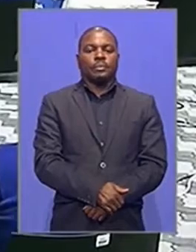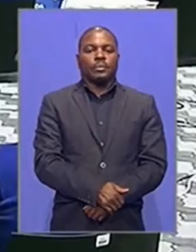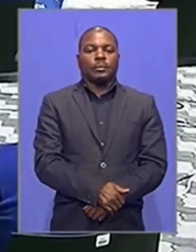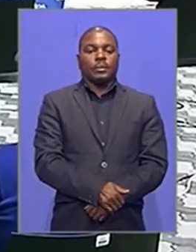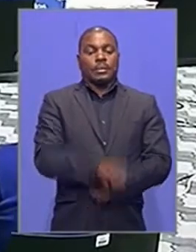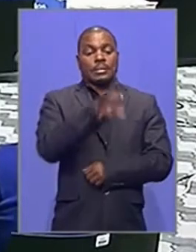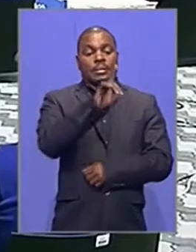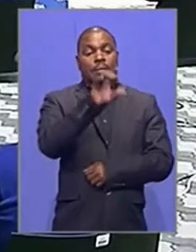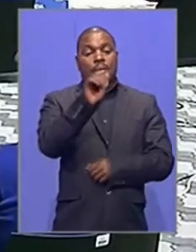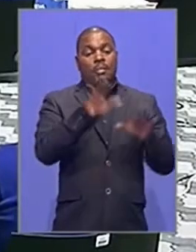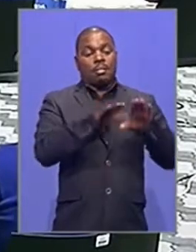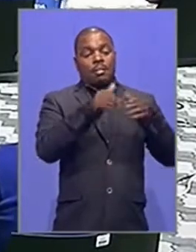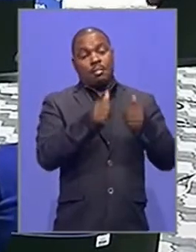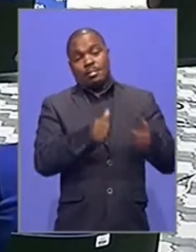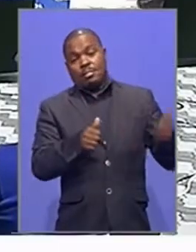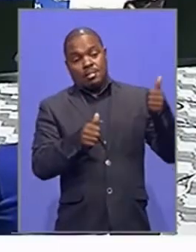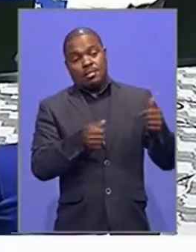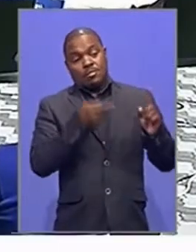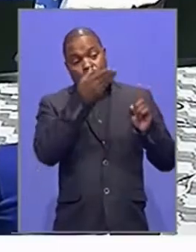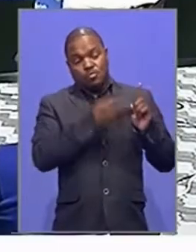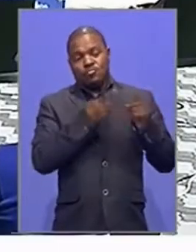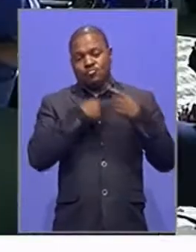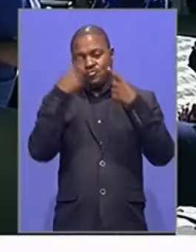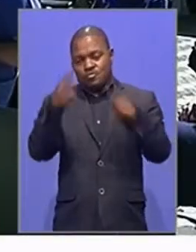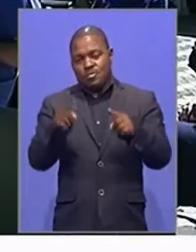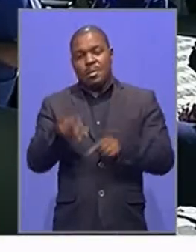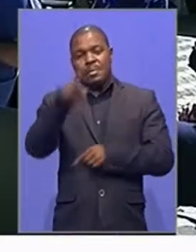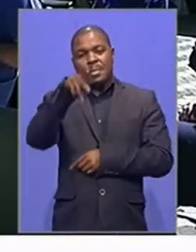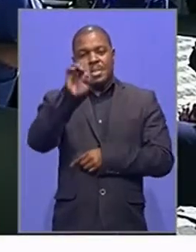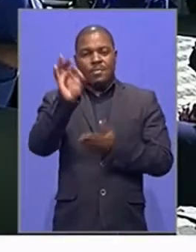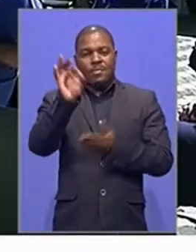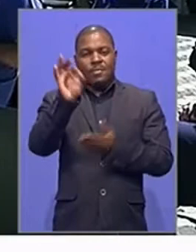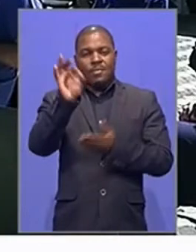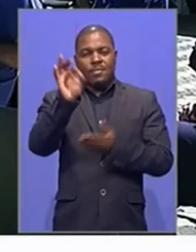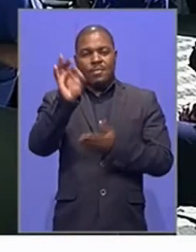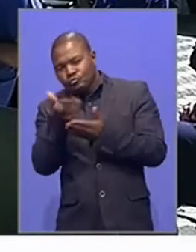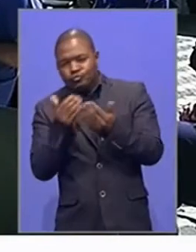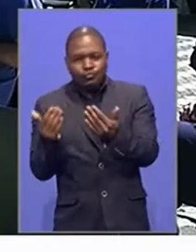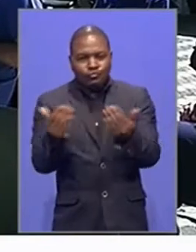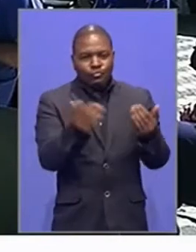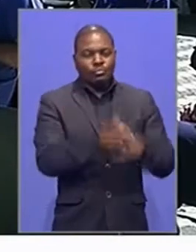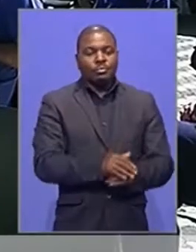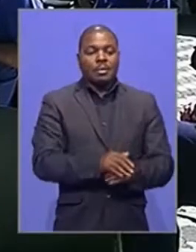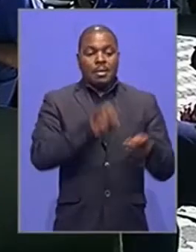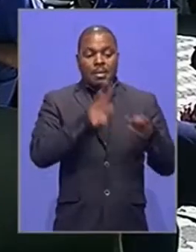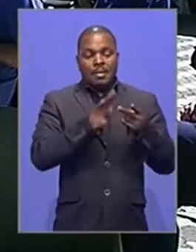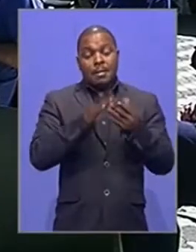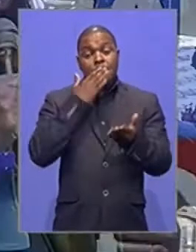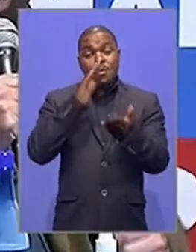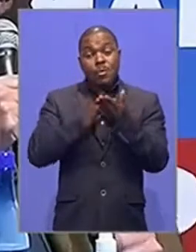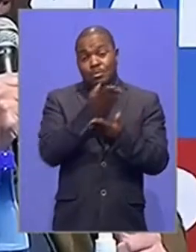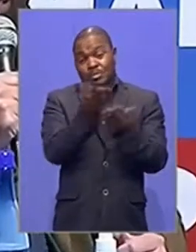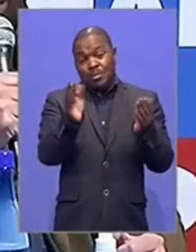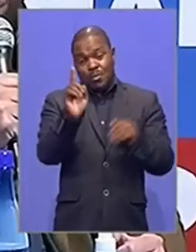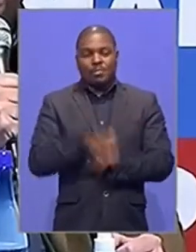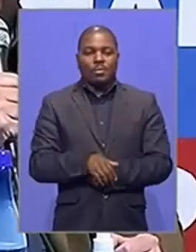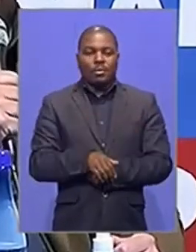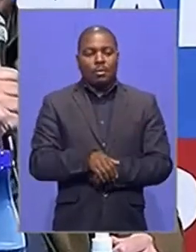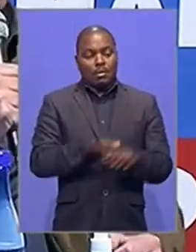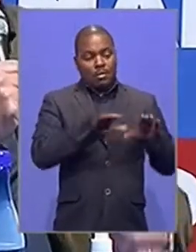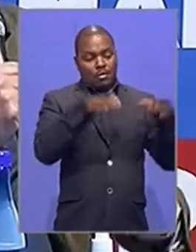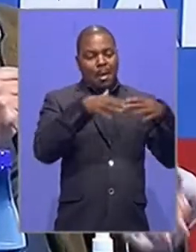Moetapele wa DA o be a swere lesolo la dikgetho ka Gqeberha. Mo lebakeng le o netefaditše badudi gore mokgatlo wa gabo o tla